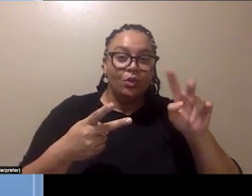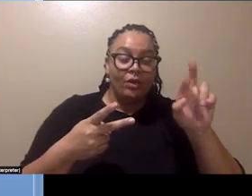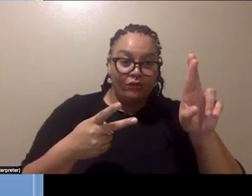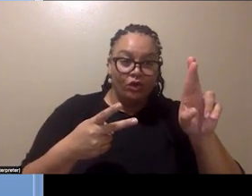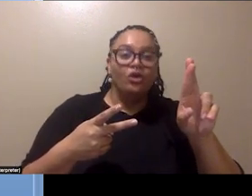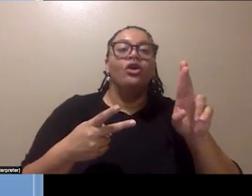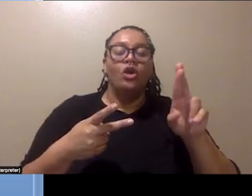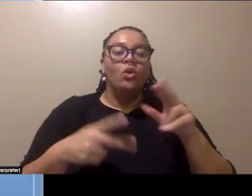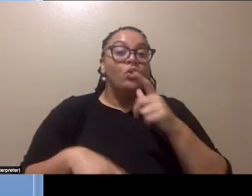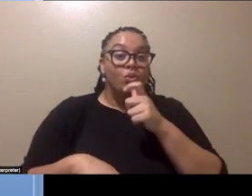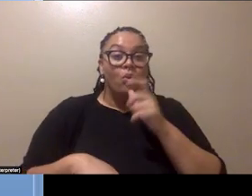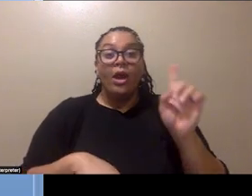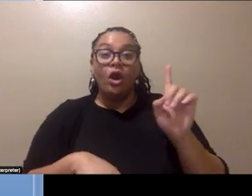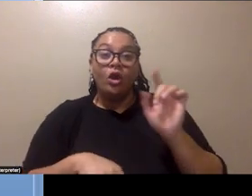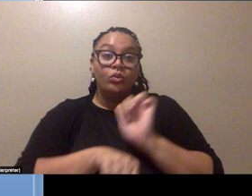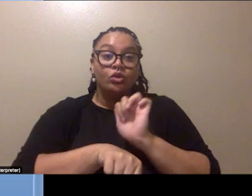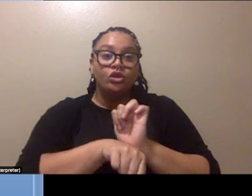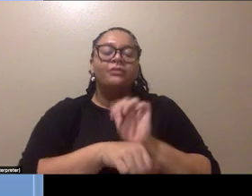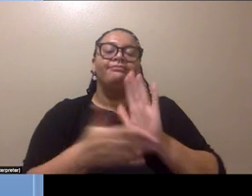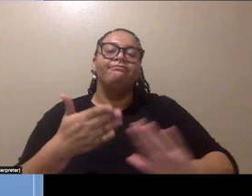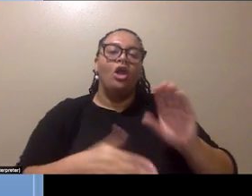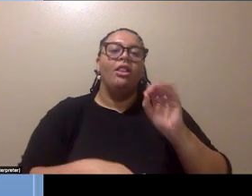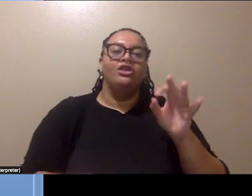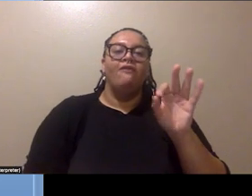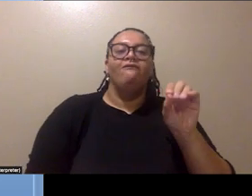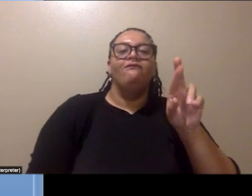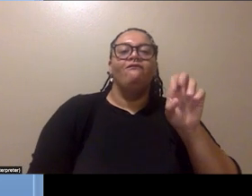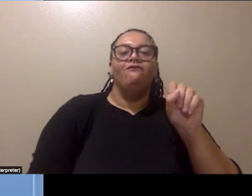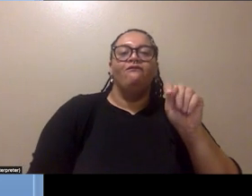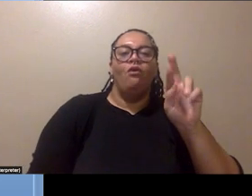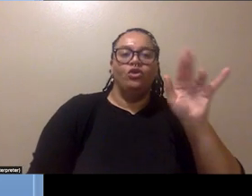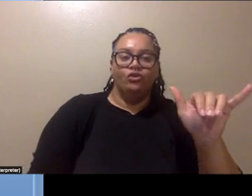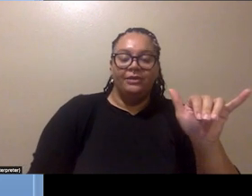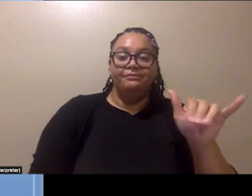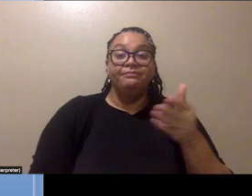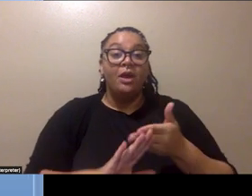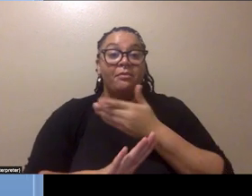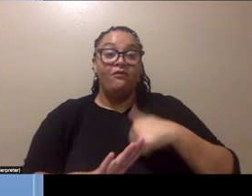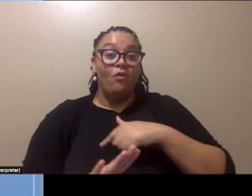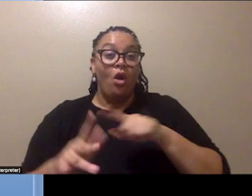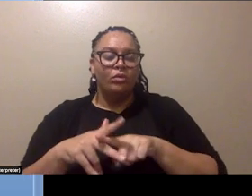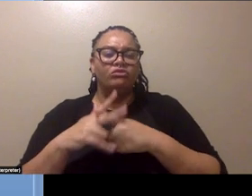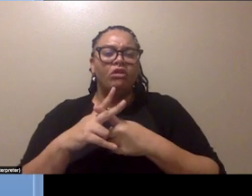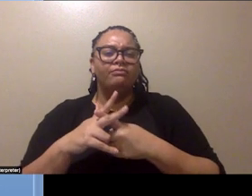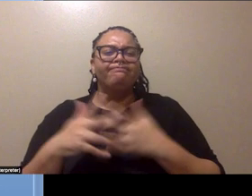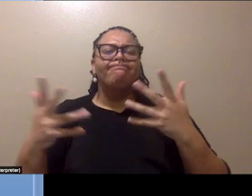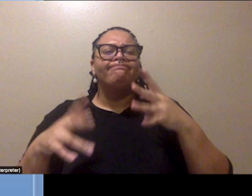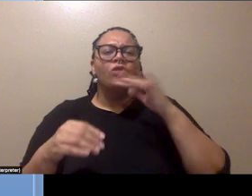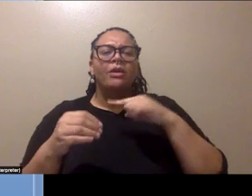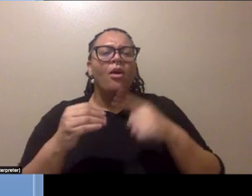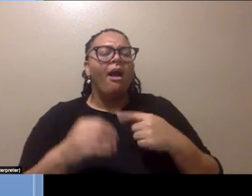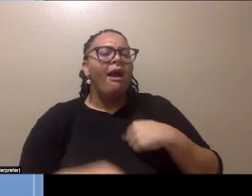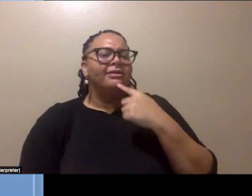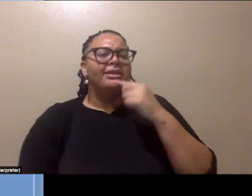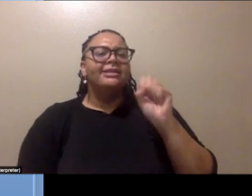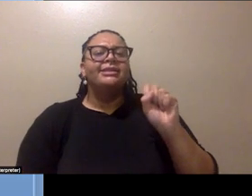professor at Oregon State in the College of Forestry. So before we get going, let's start out with what exactly